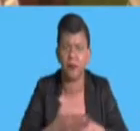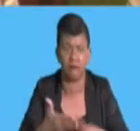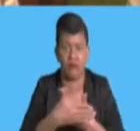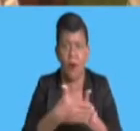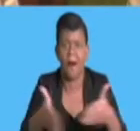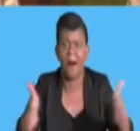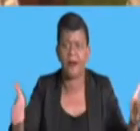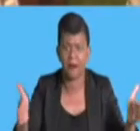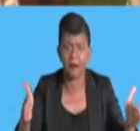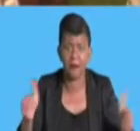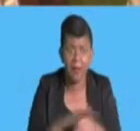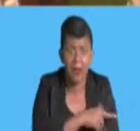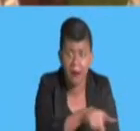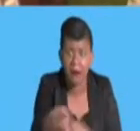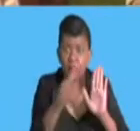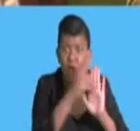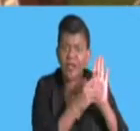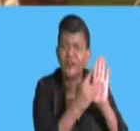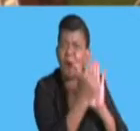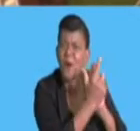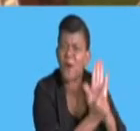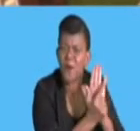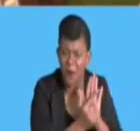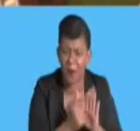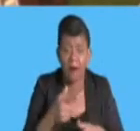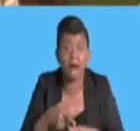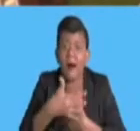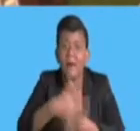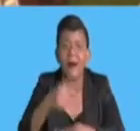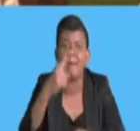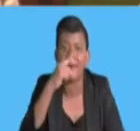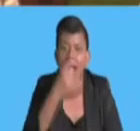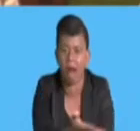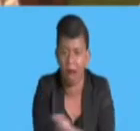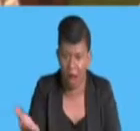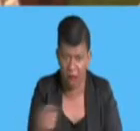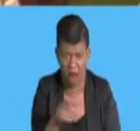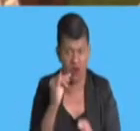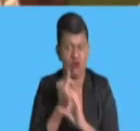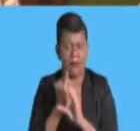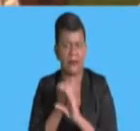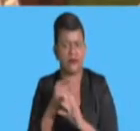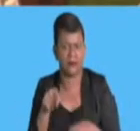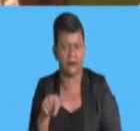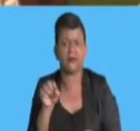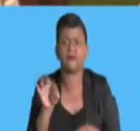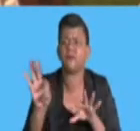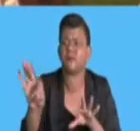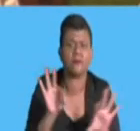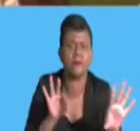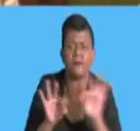work for our people. When necessary, we will criticize government's policies. When we shall do so, it will not be for the sake of doing so, but